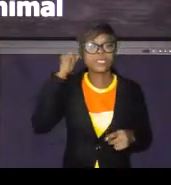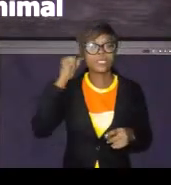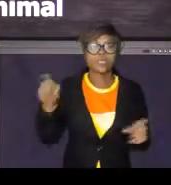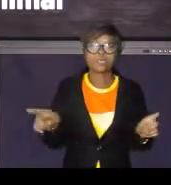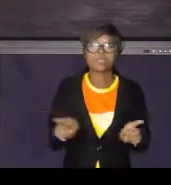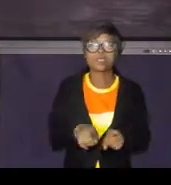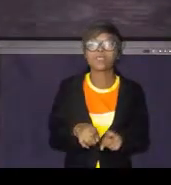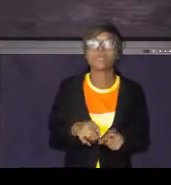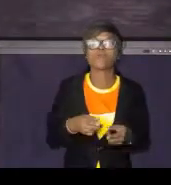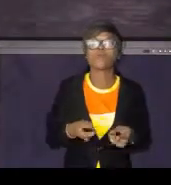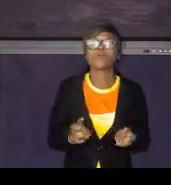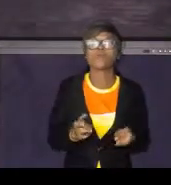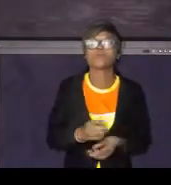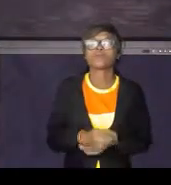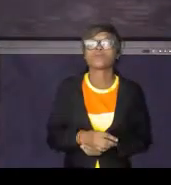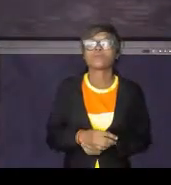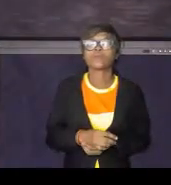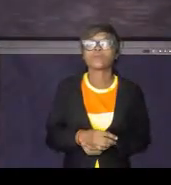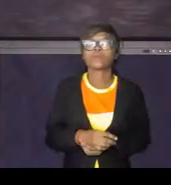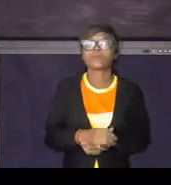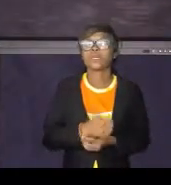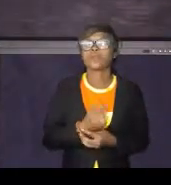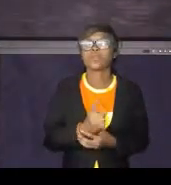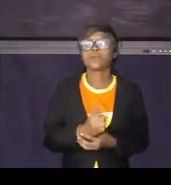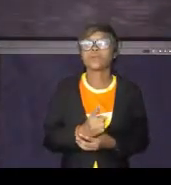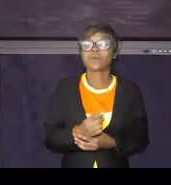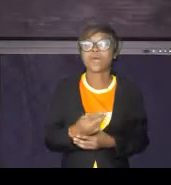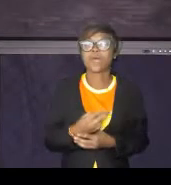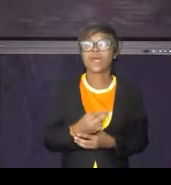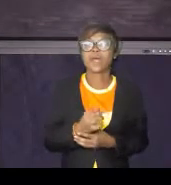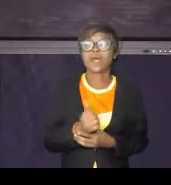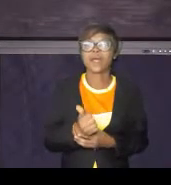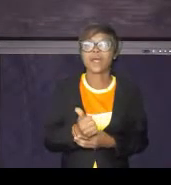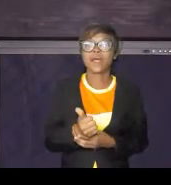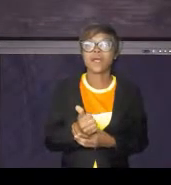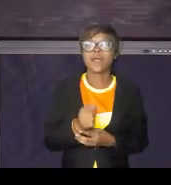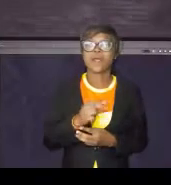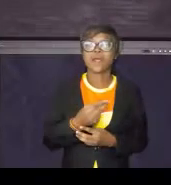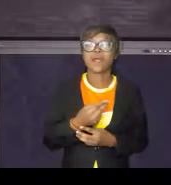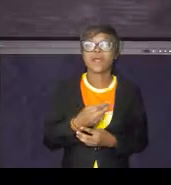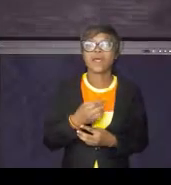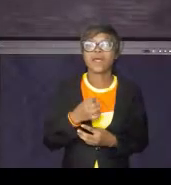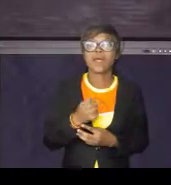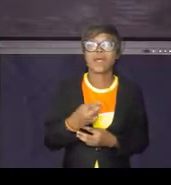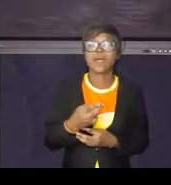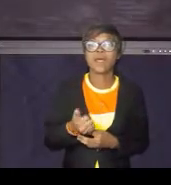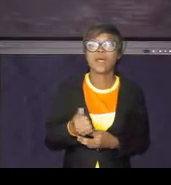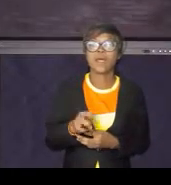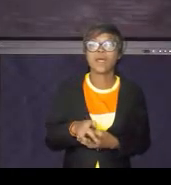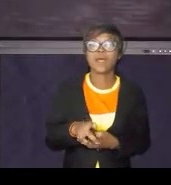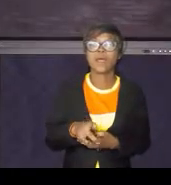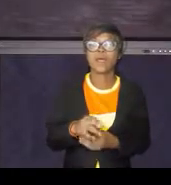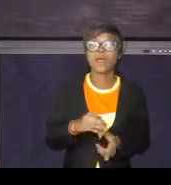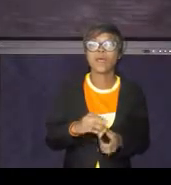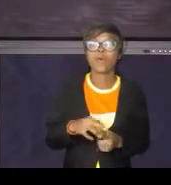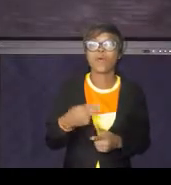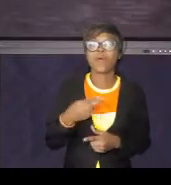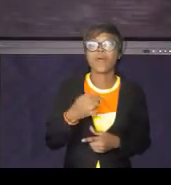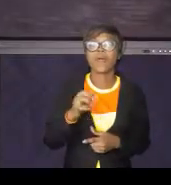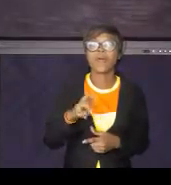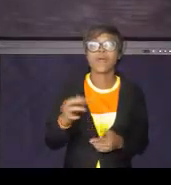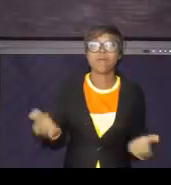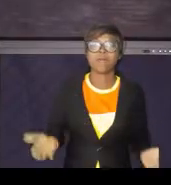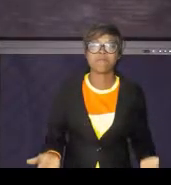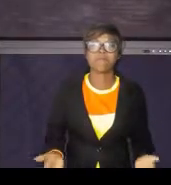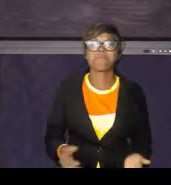homophone is all about. Another one, hair or hair. Hair